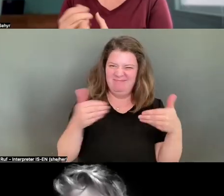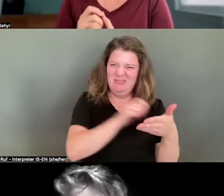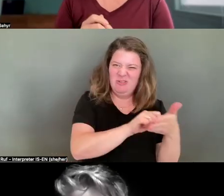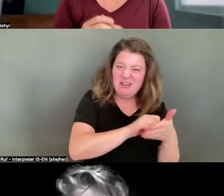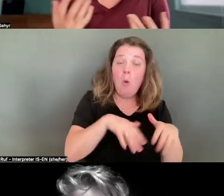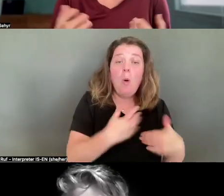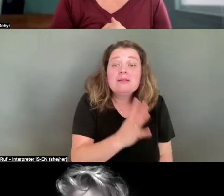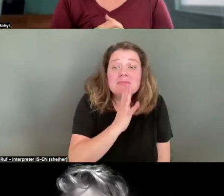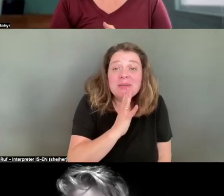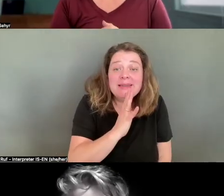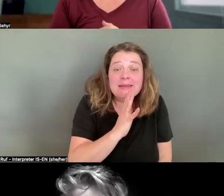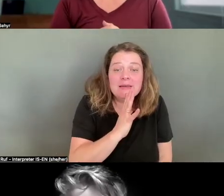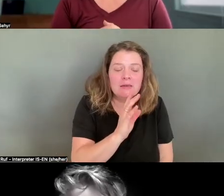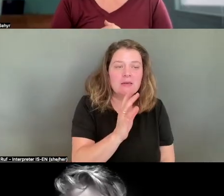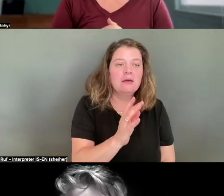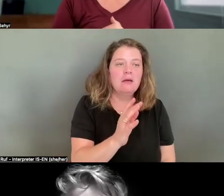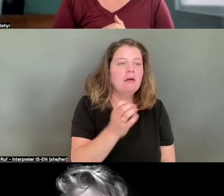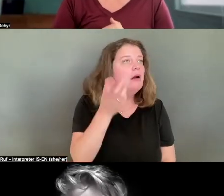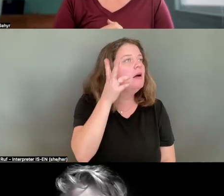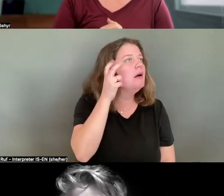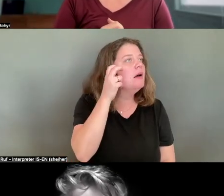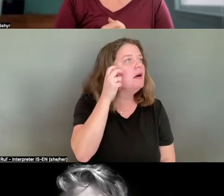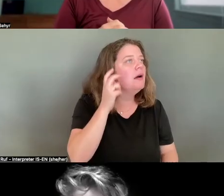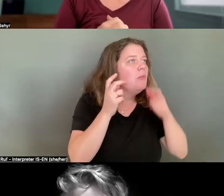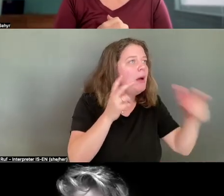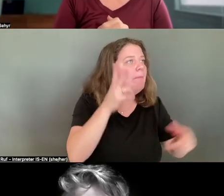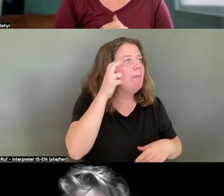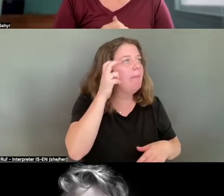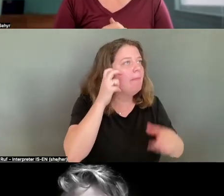the words. That could be an interesting future study.